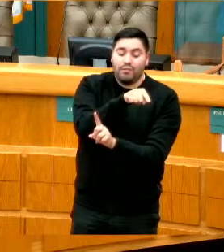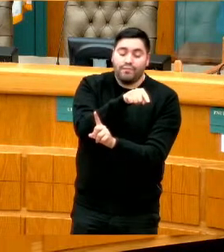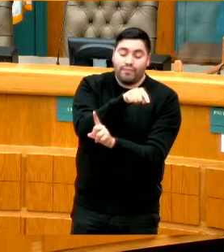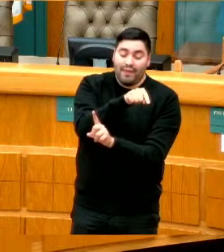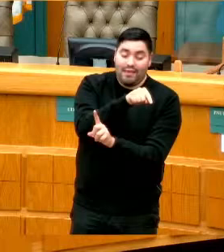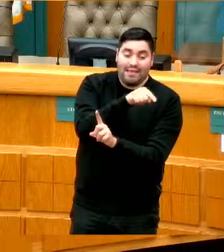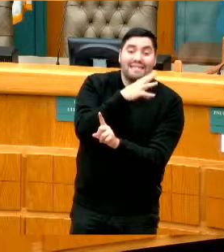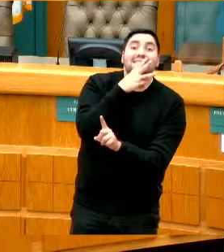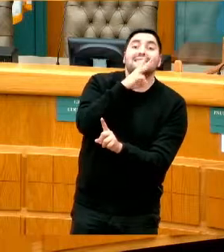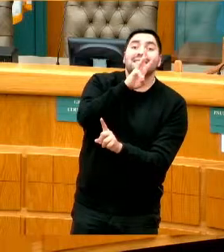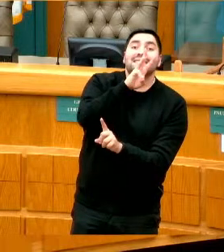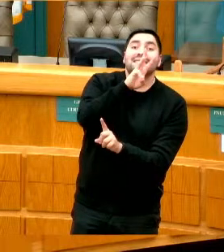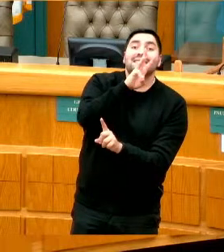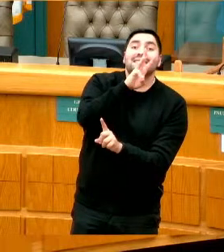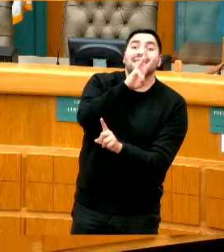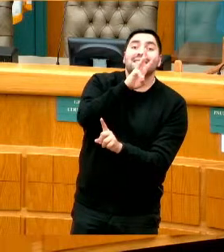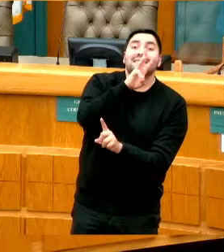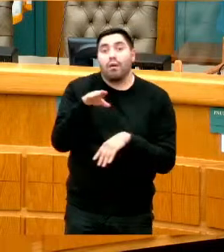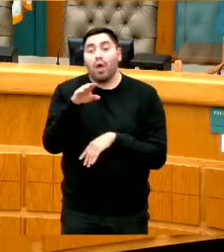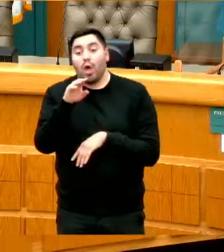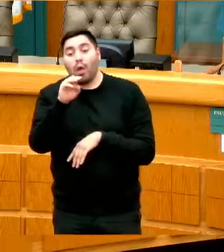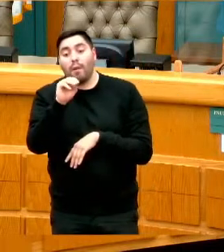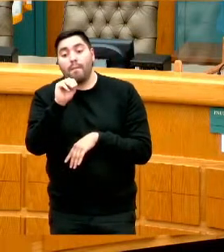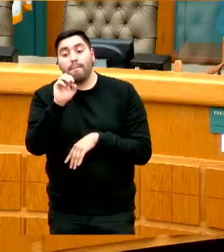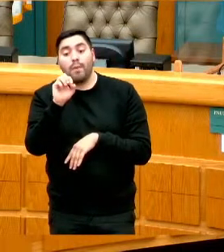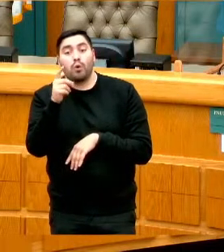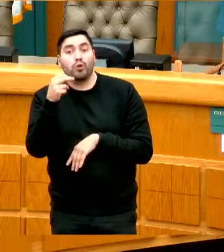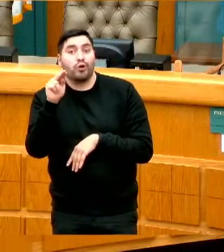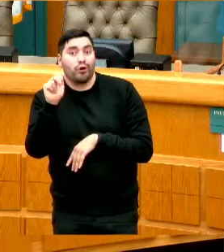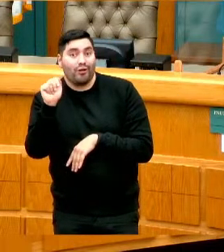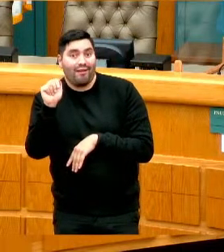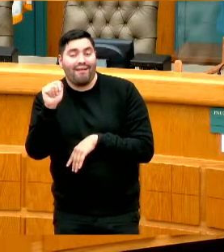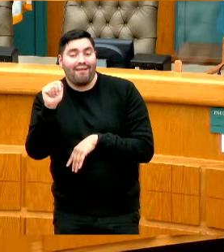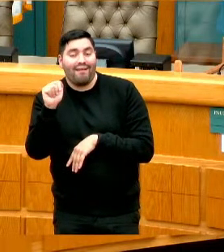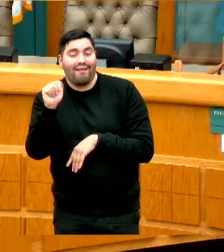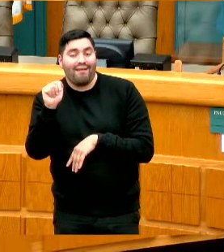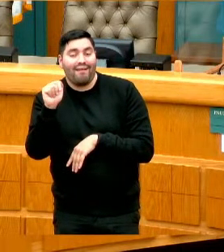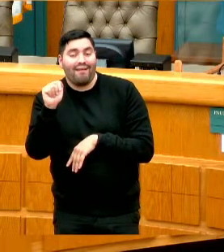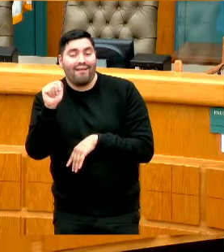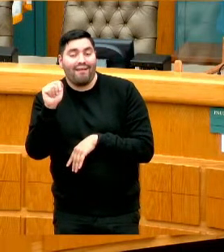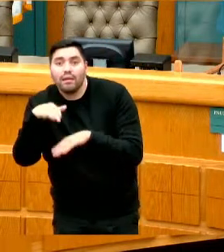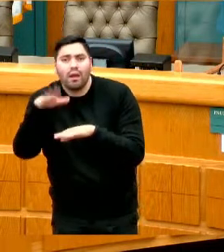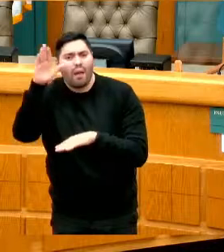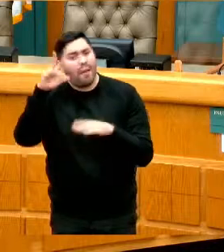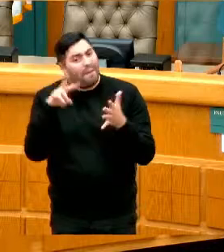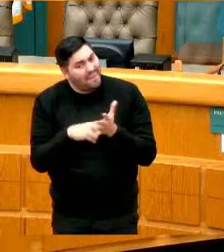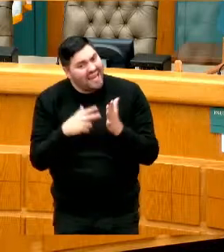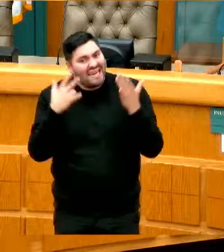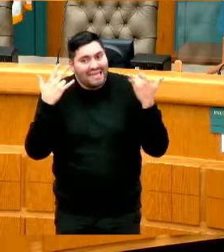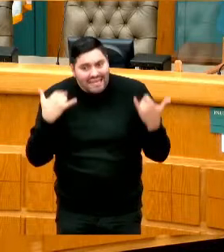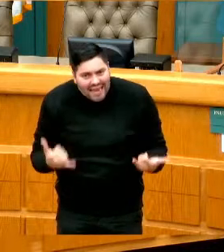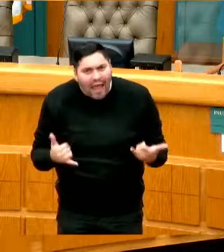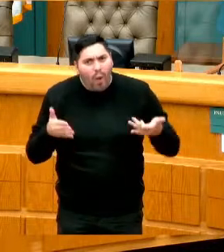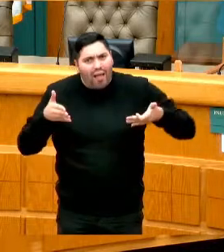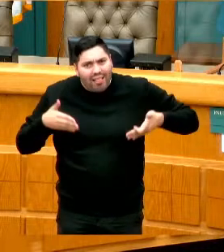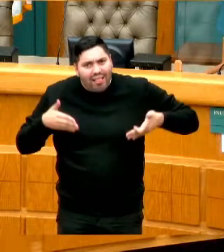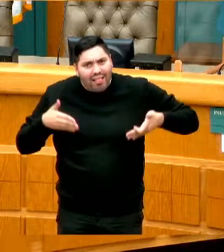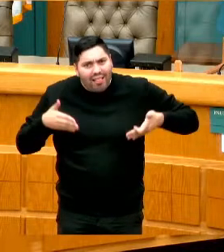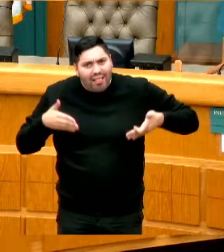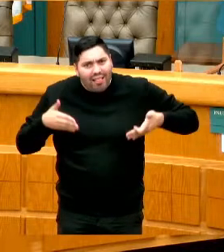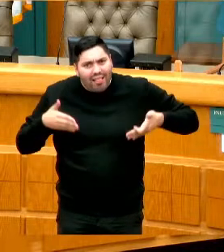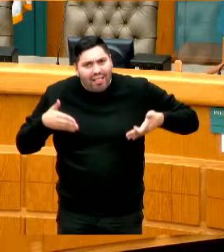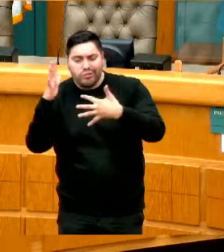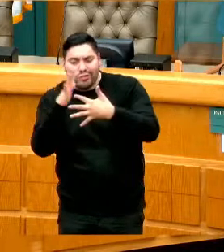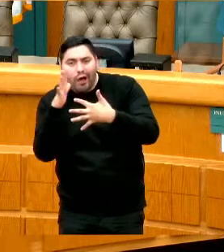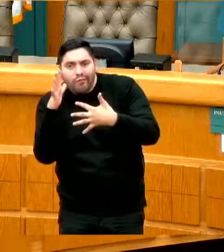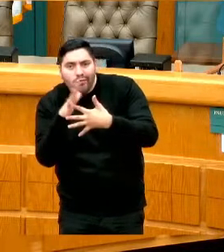up, and Pfizer, 16 and up. This opens the door wide open to those sophomores that are 16